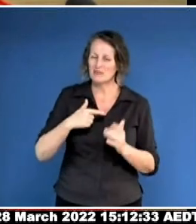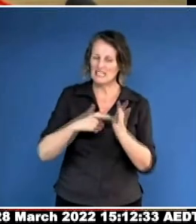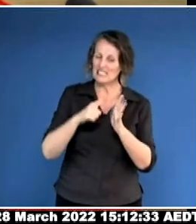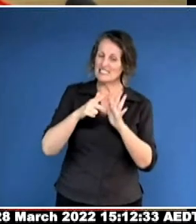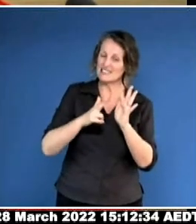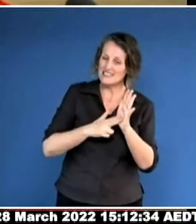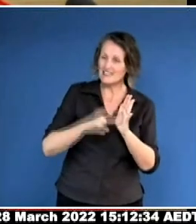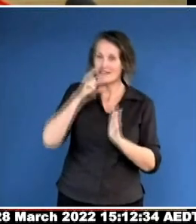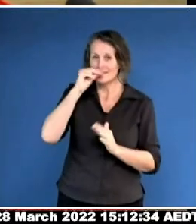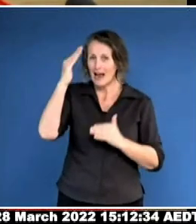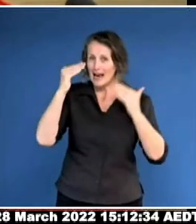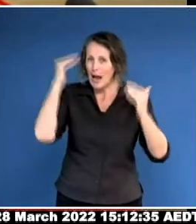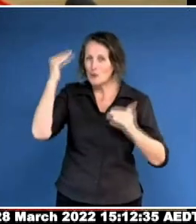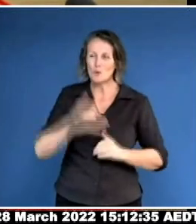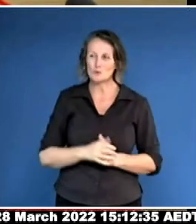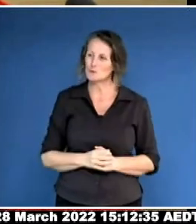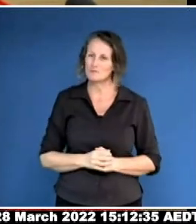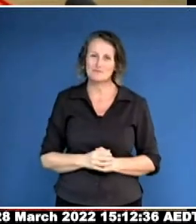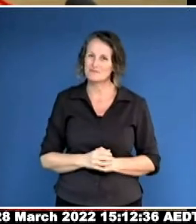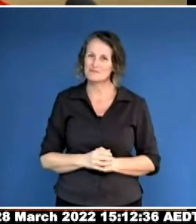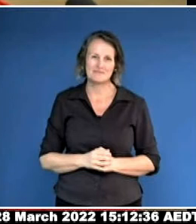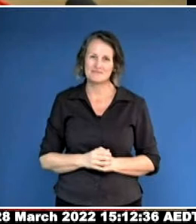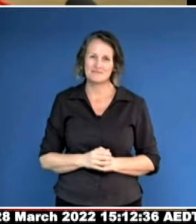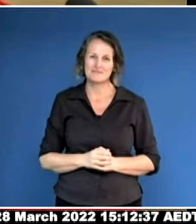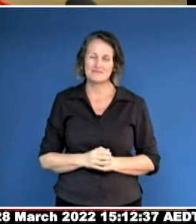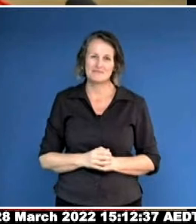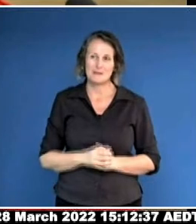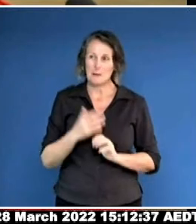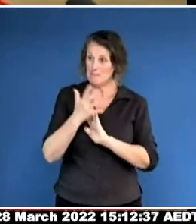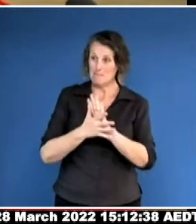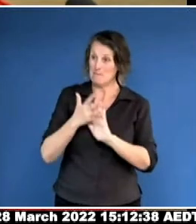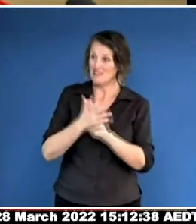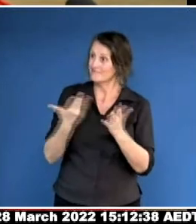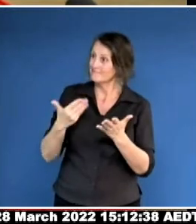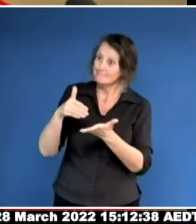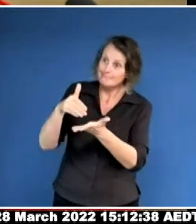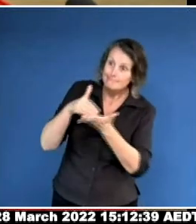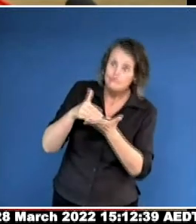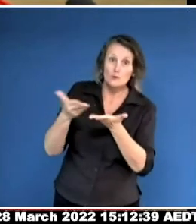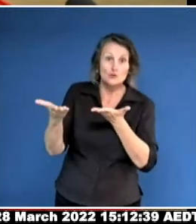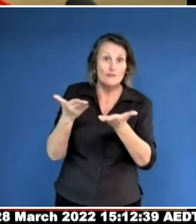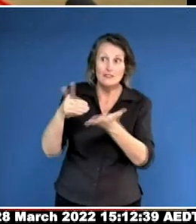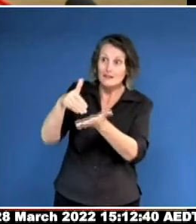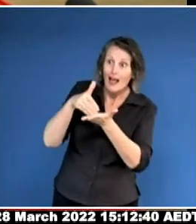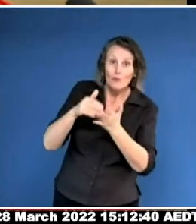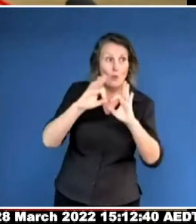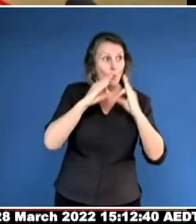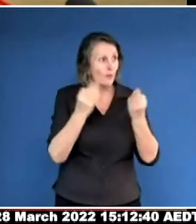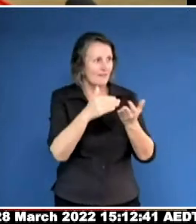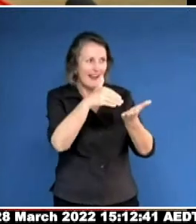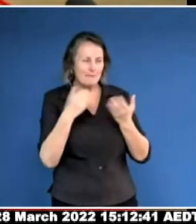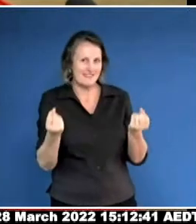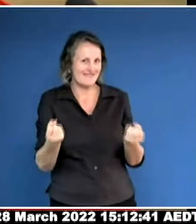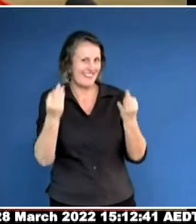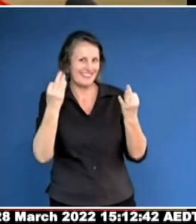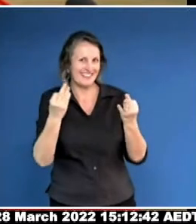one where my healthcare card was stamped invalid, and where goods and services, public transport, and accommodation